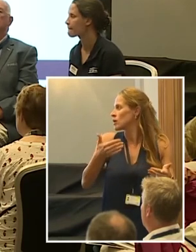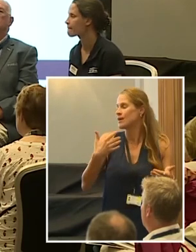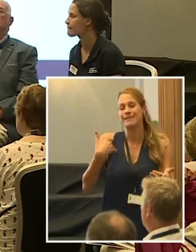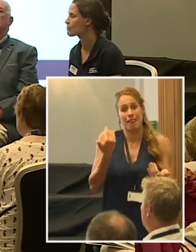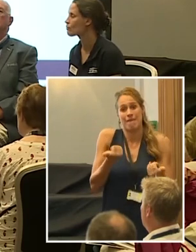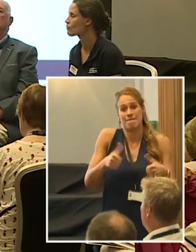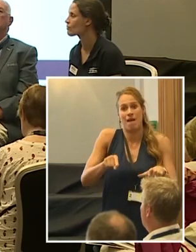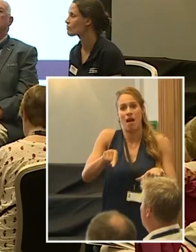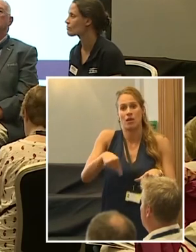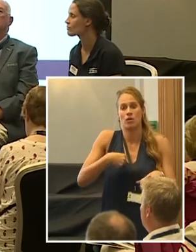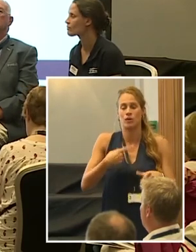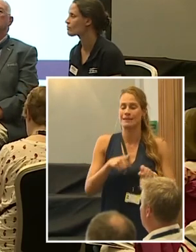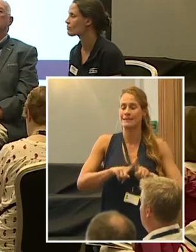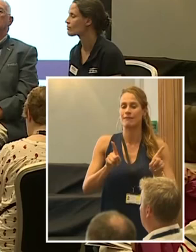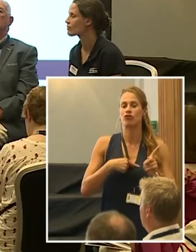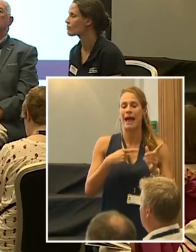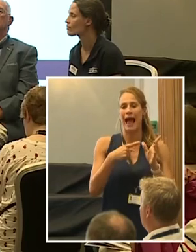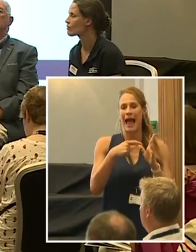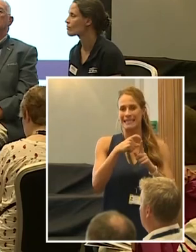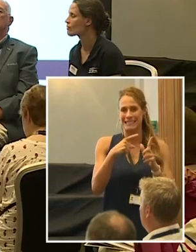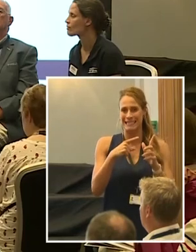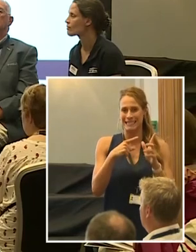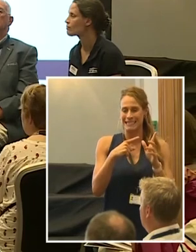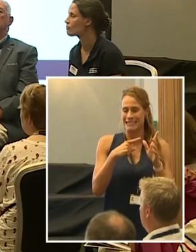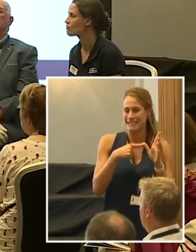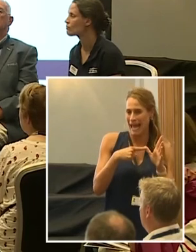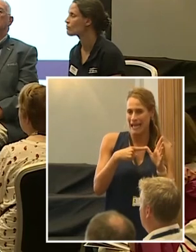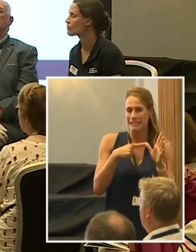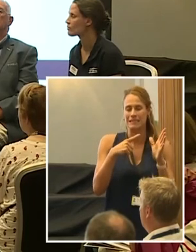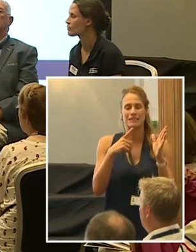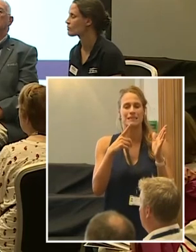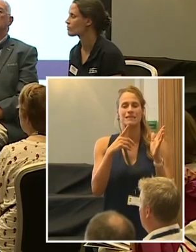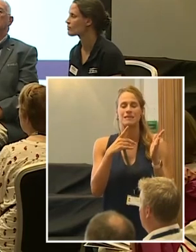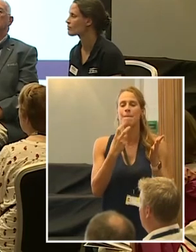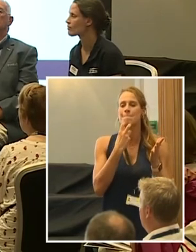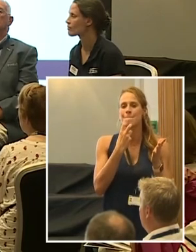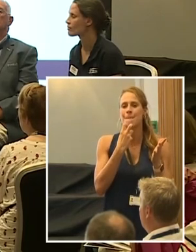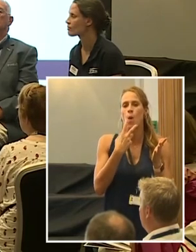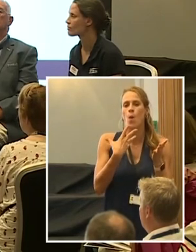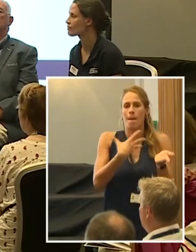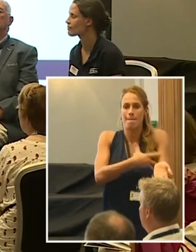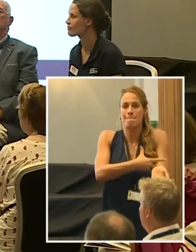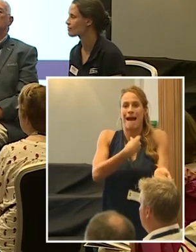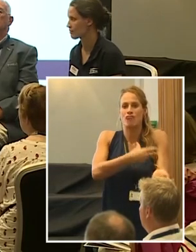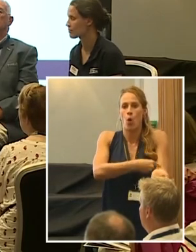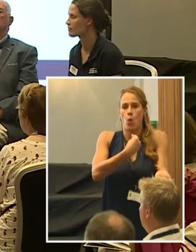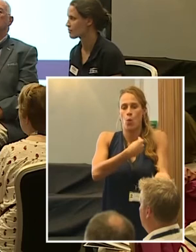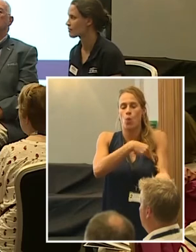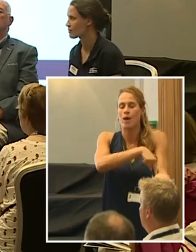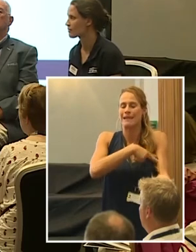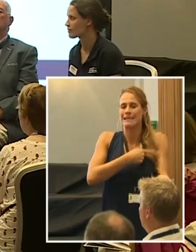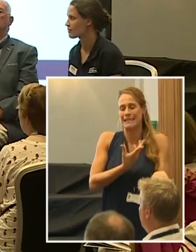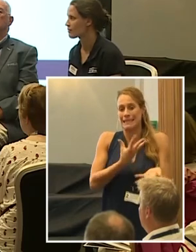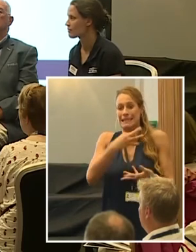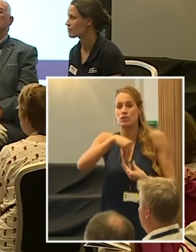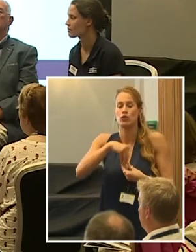final one is what we call adult stem cells. So you may have heard of it, things like in the bone marrow, there are certain cells within sort of fat or adipose tissue.